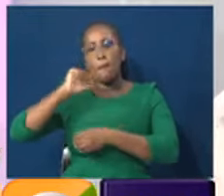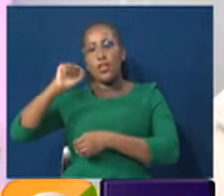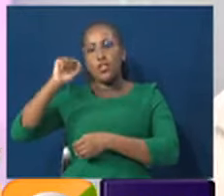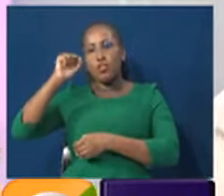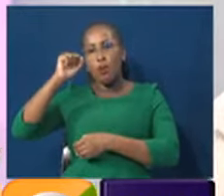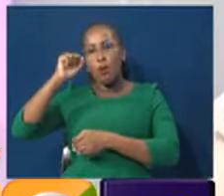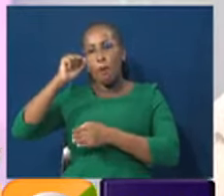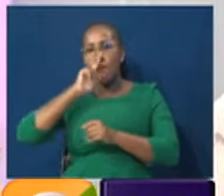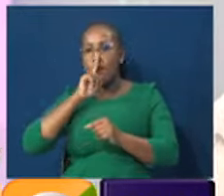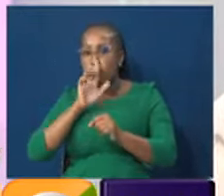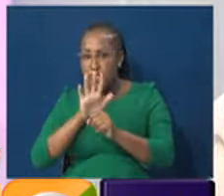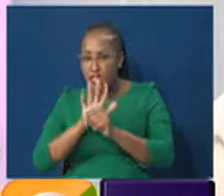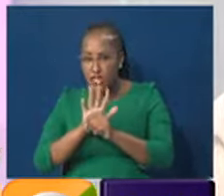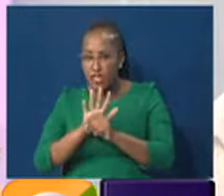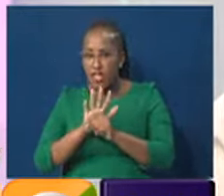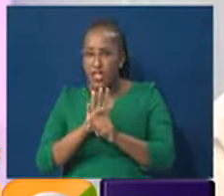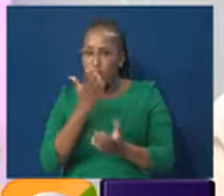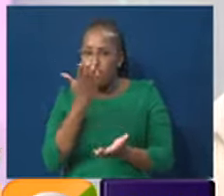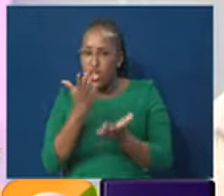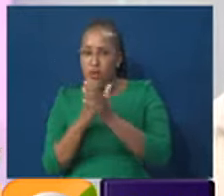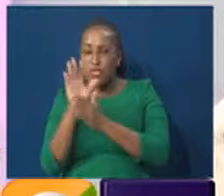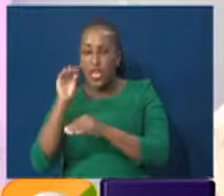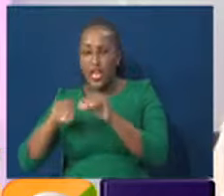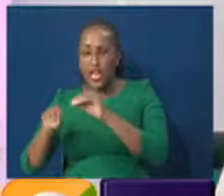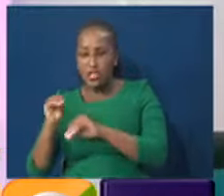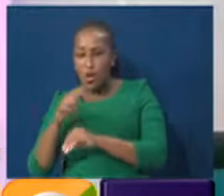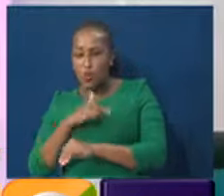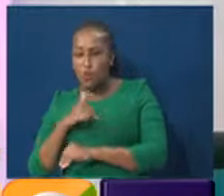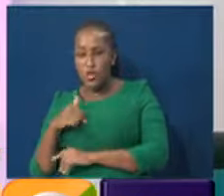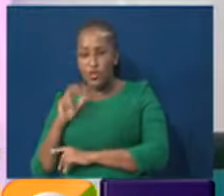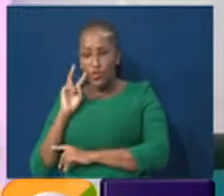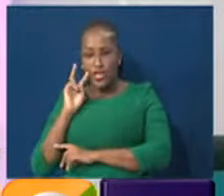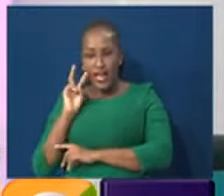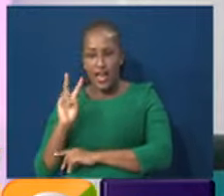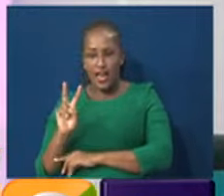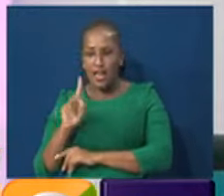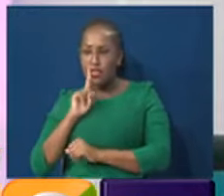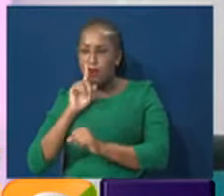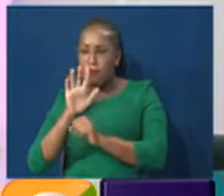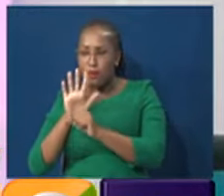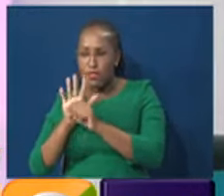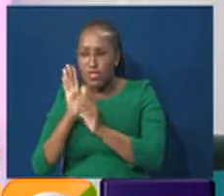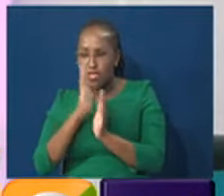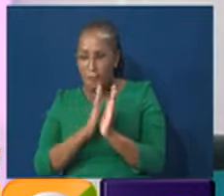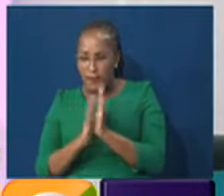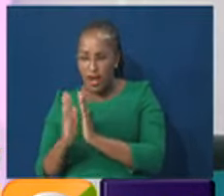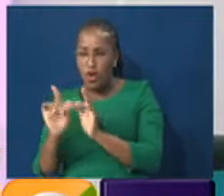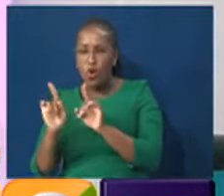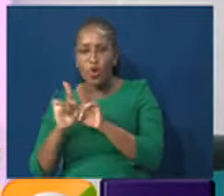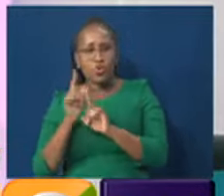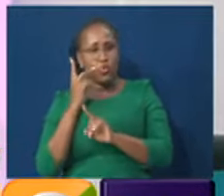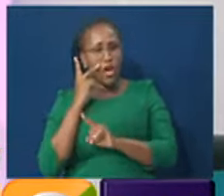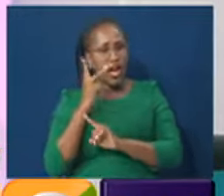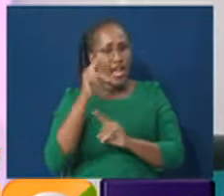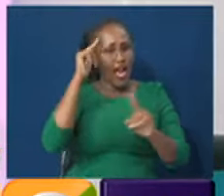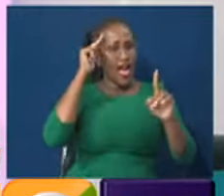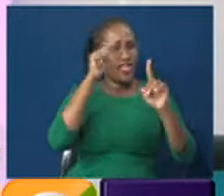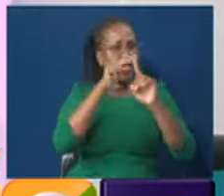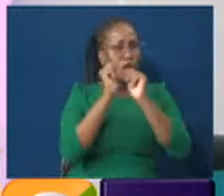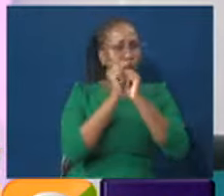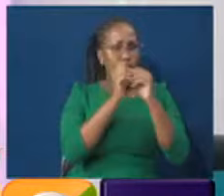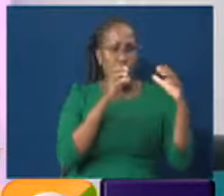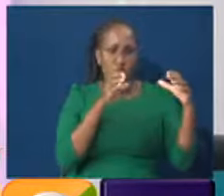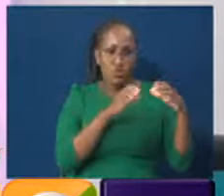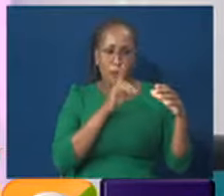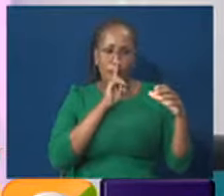And subsequent to the elections then, we looked at the manifesto, the plan, but we also looked at the Azimio manifesto, the two of